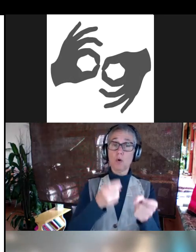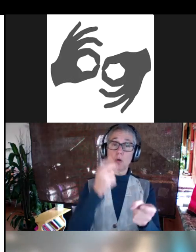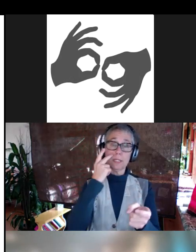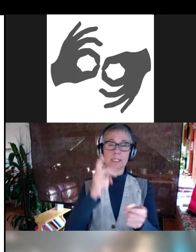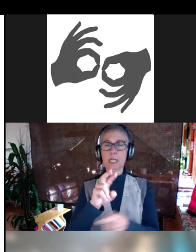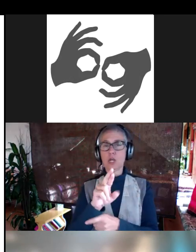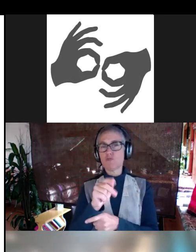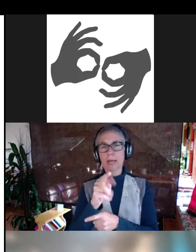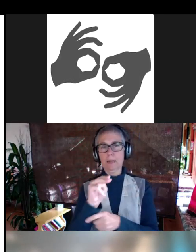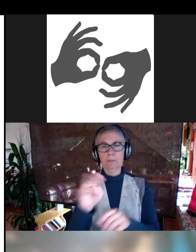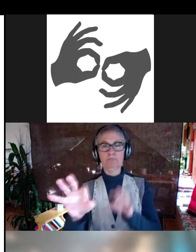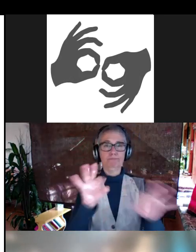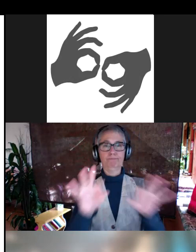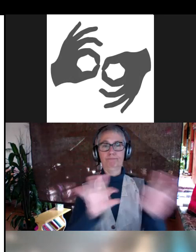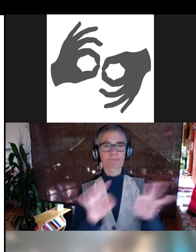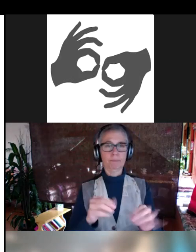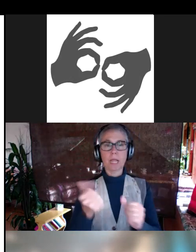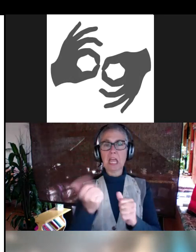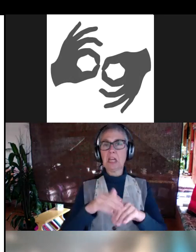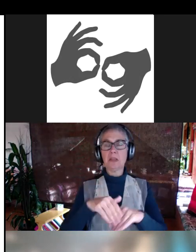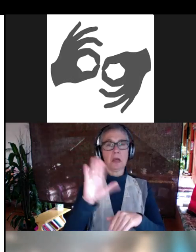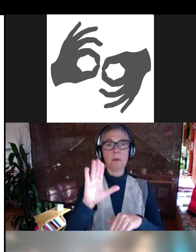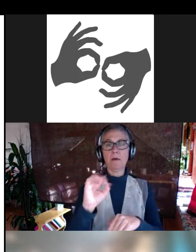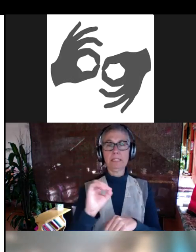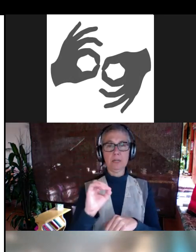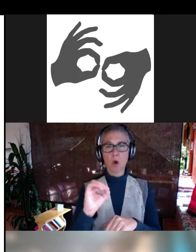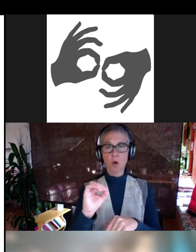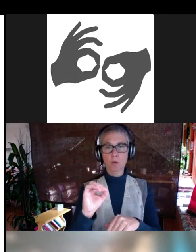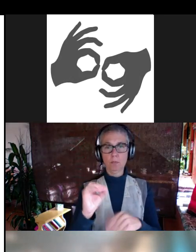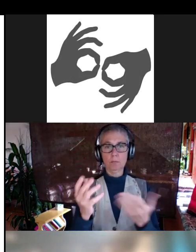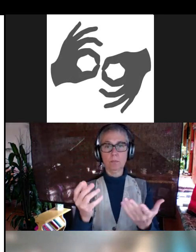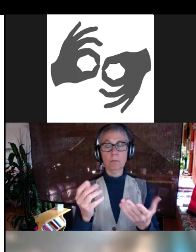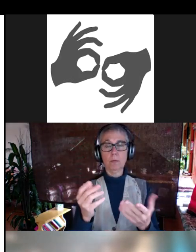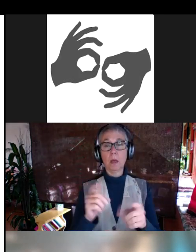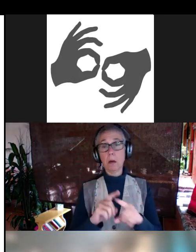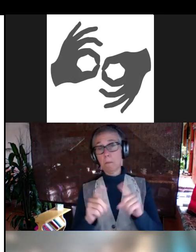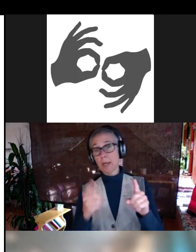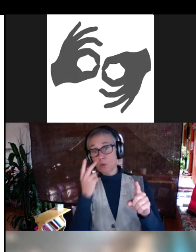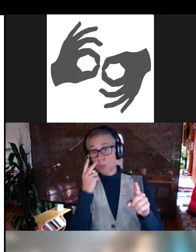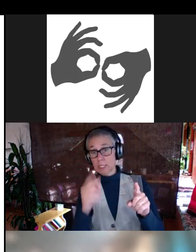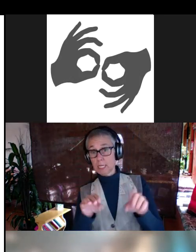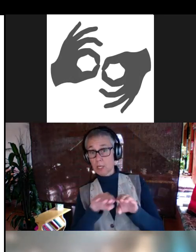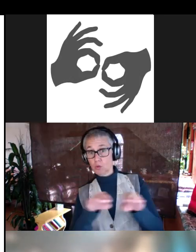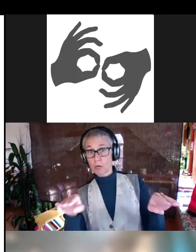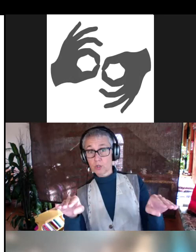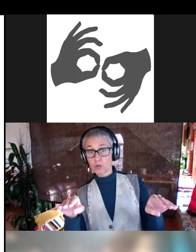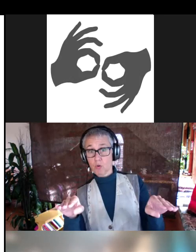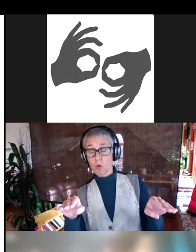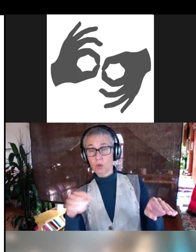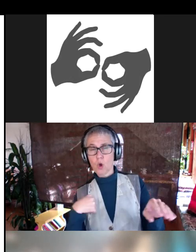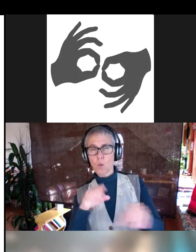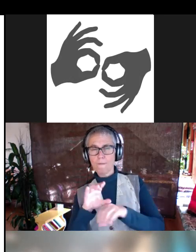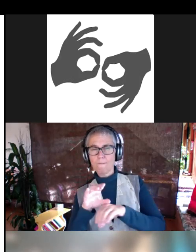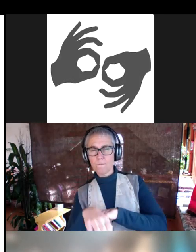randomly, anything greater than or equal to 0, is that as we have this threshold, as we force the training data